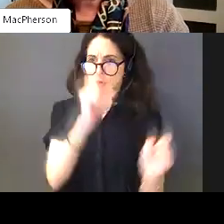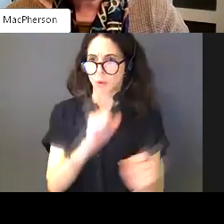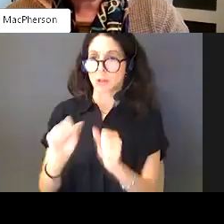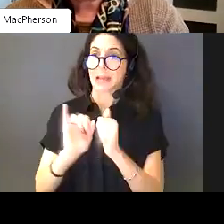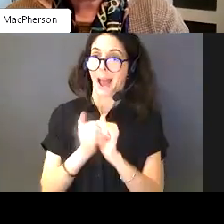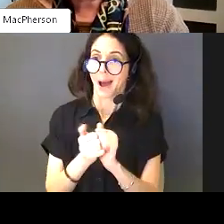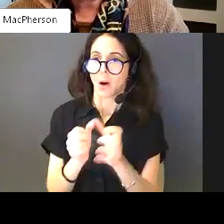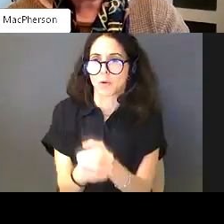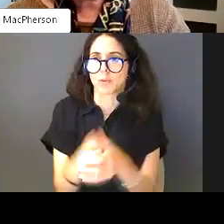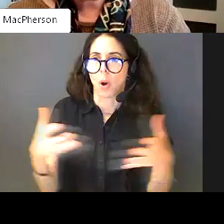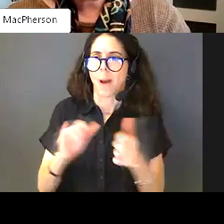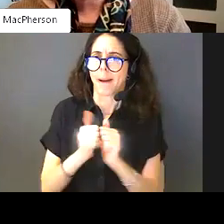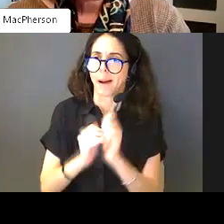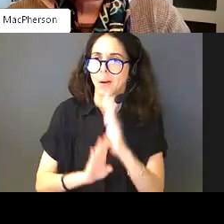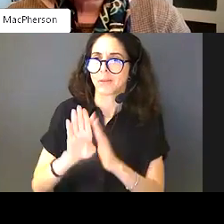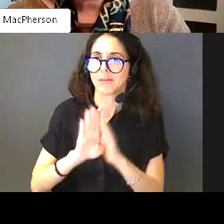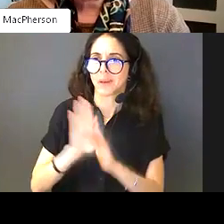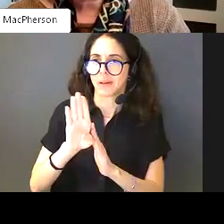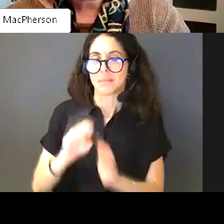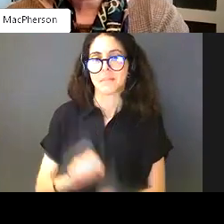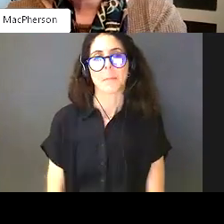want to develop.